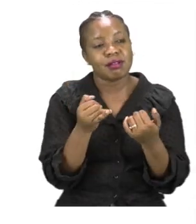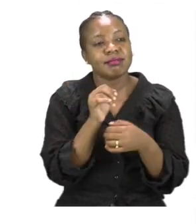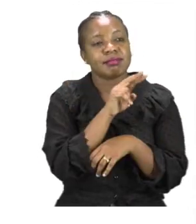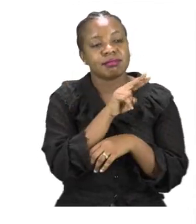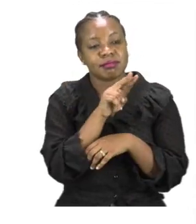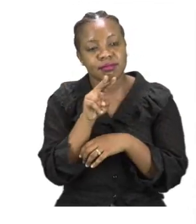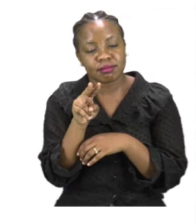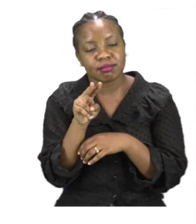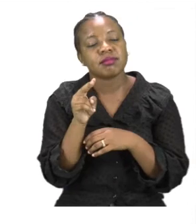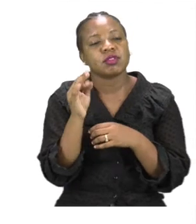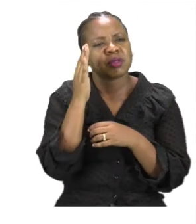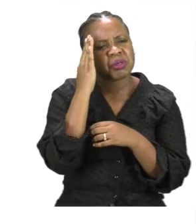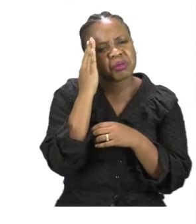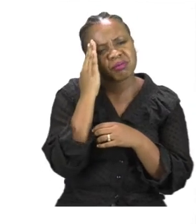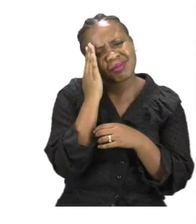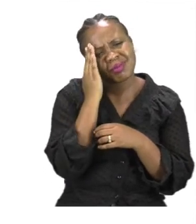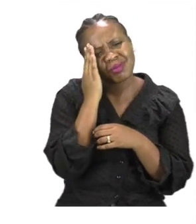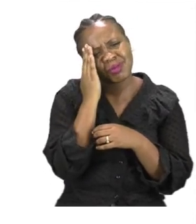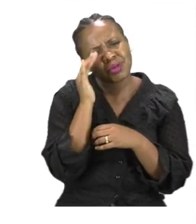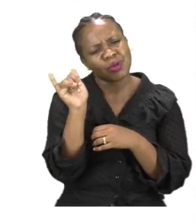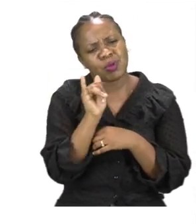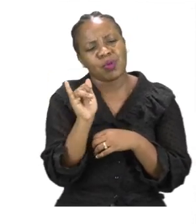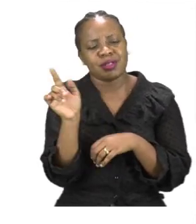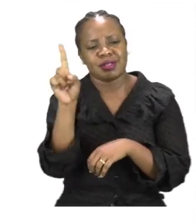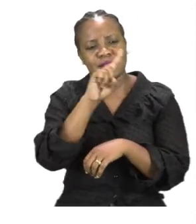and unscramble the letters.